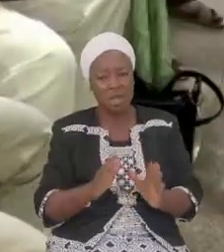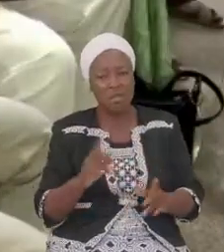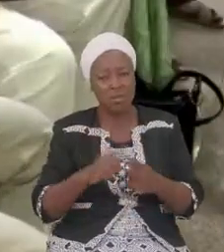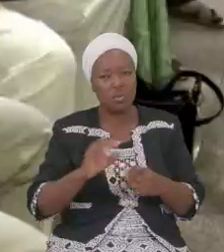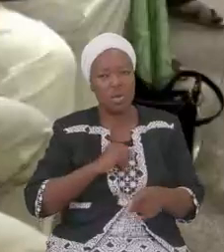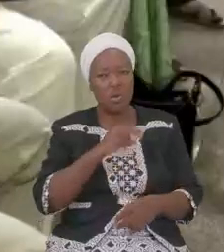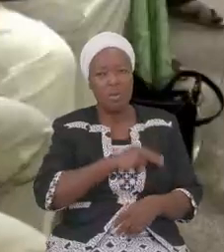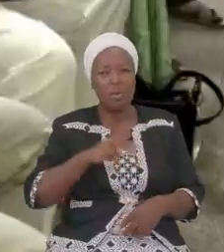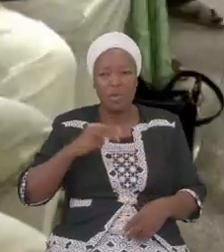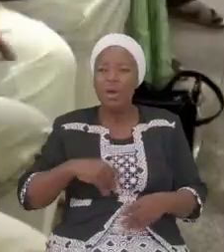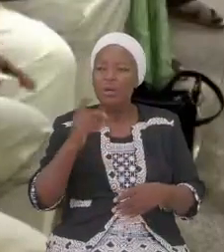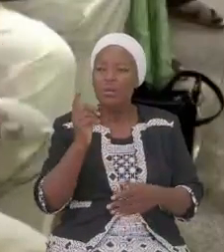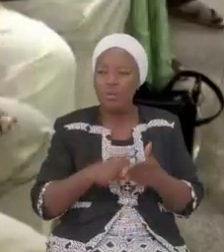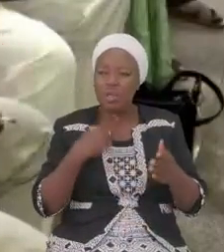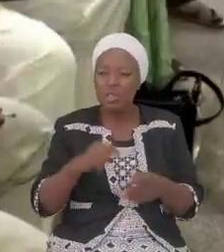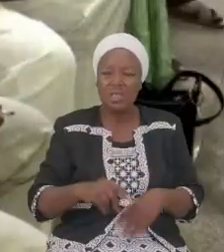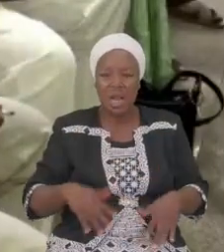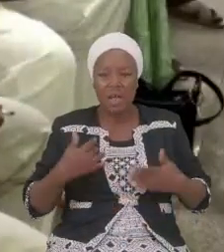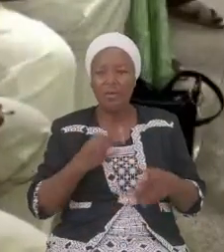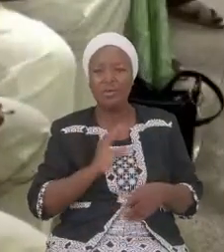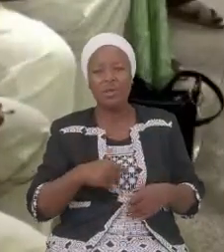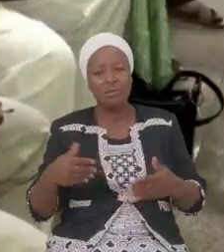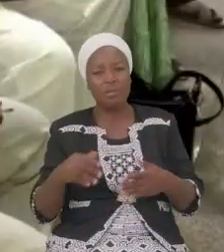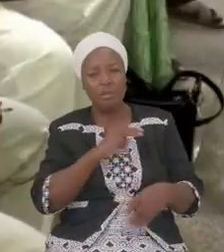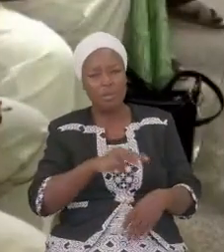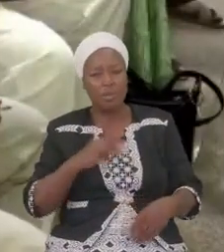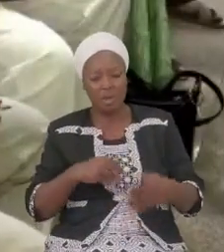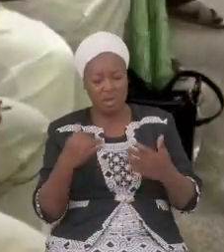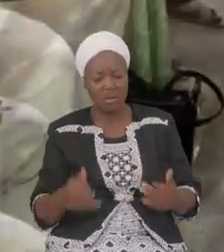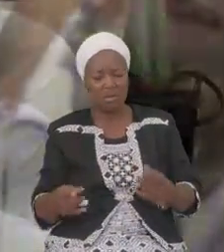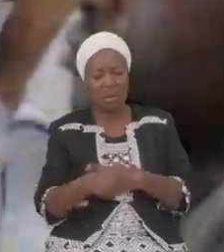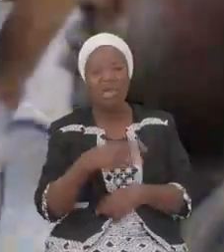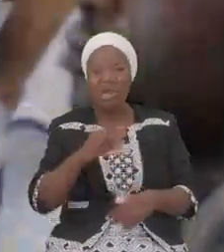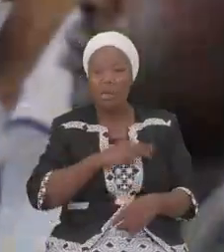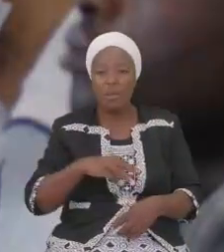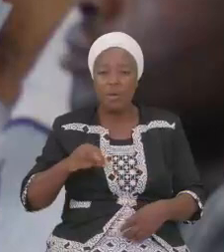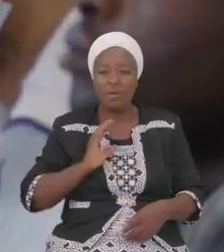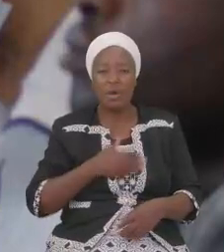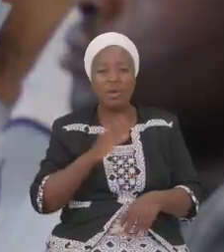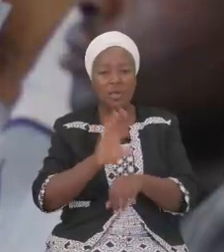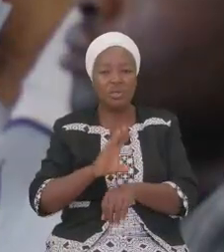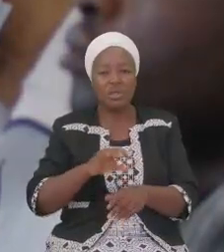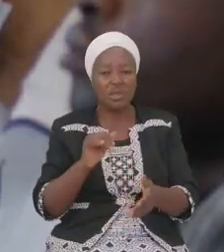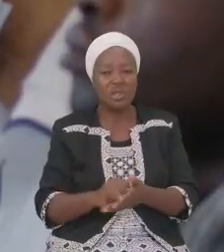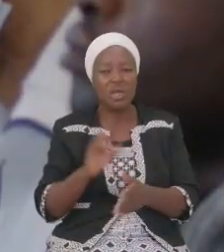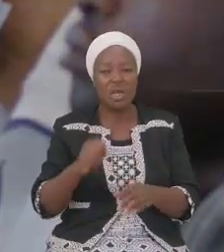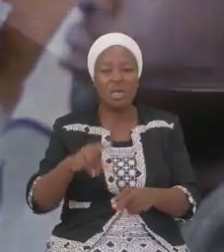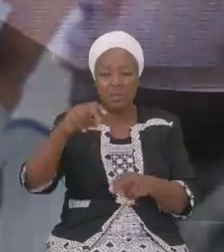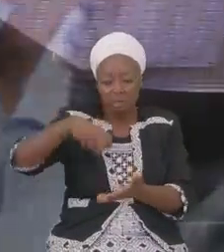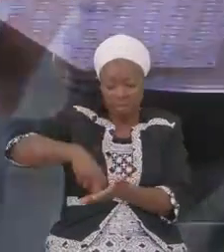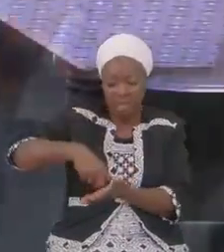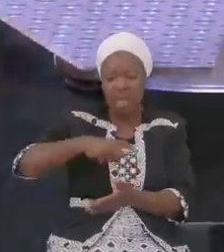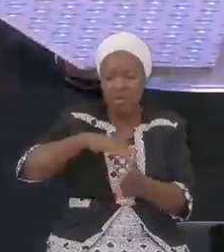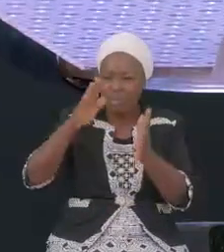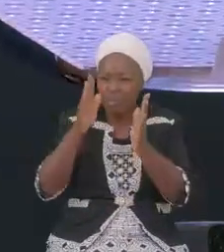members. What's the life of the members today? The members of our church that could kneel down there and pray 30